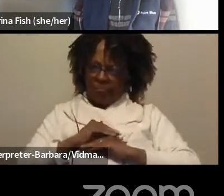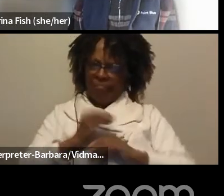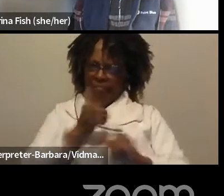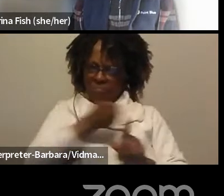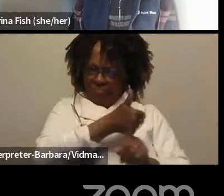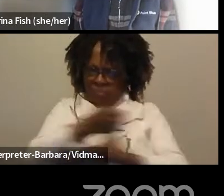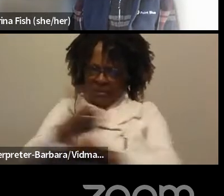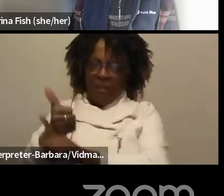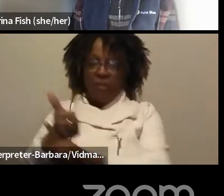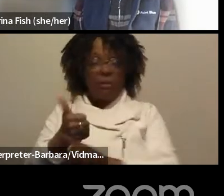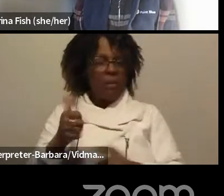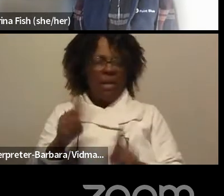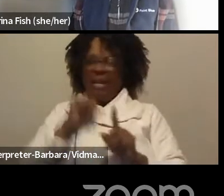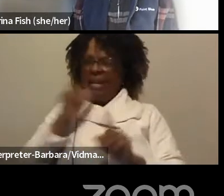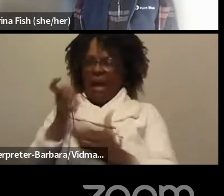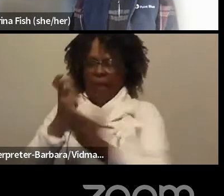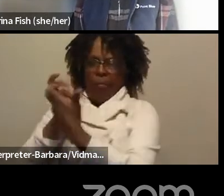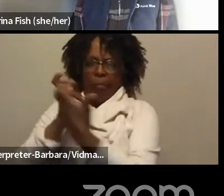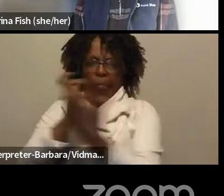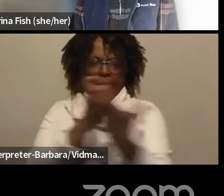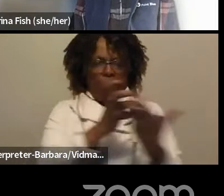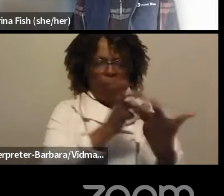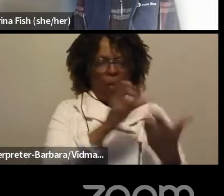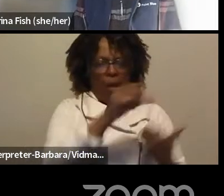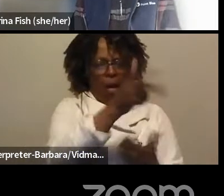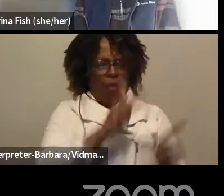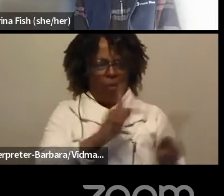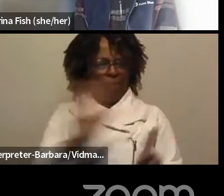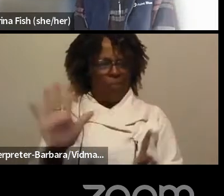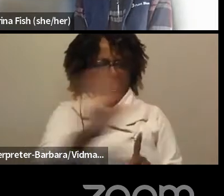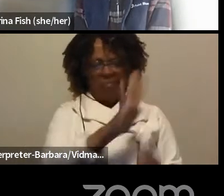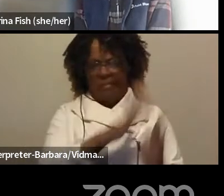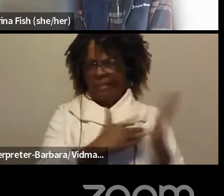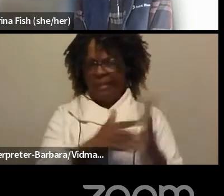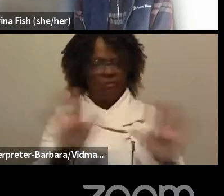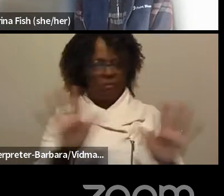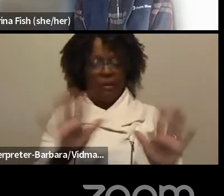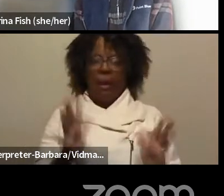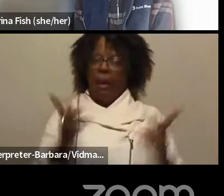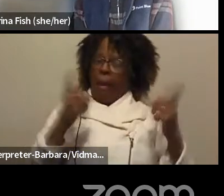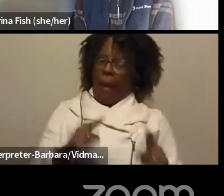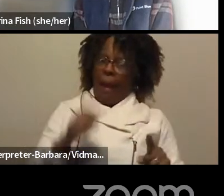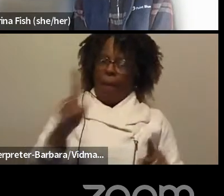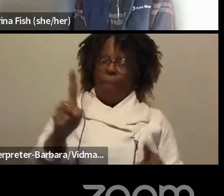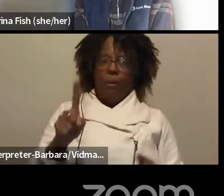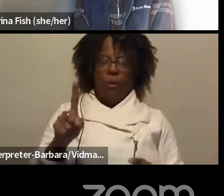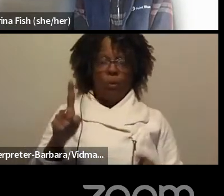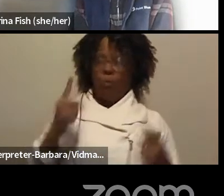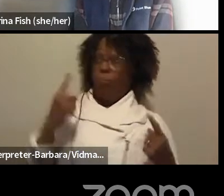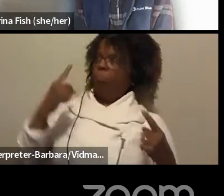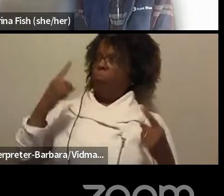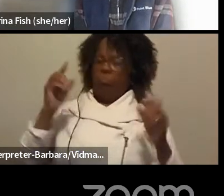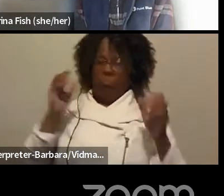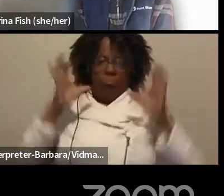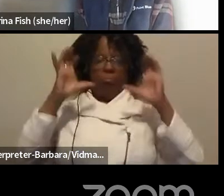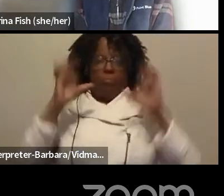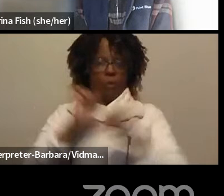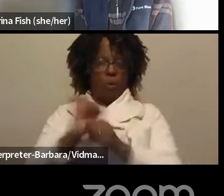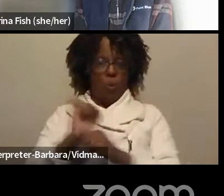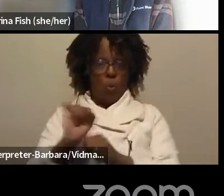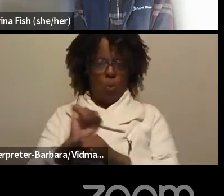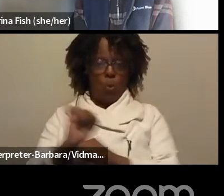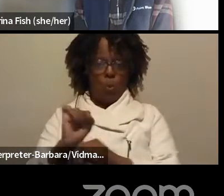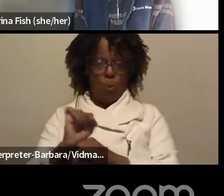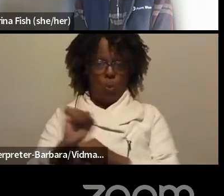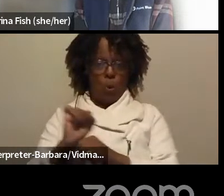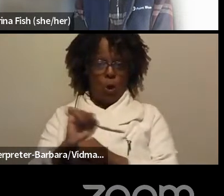works really well for you, and if that is working between 10 p.m. and 2 a.m., if you can do that, go ahead and do that. But if you are not